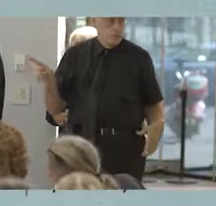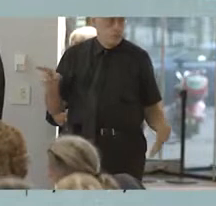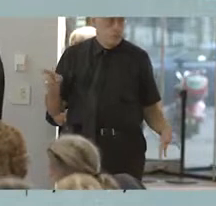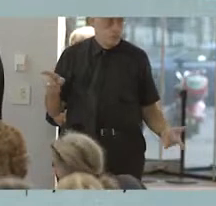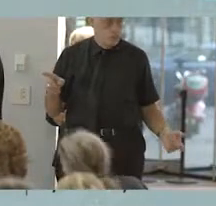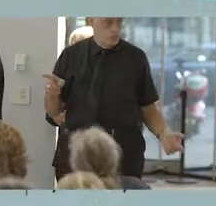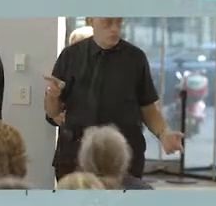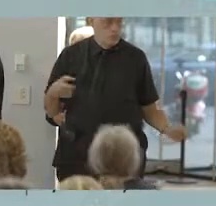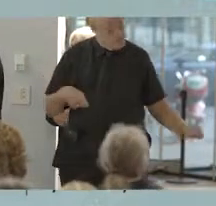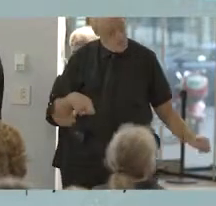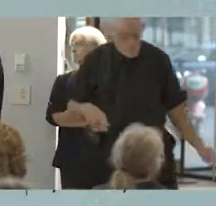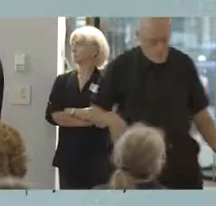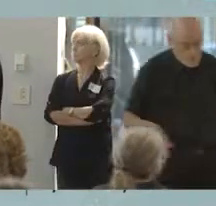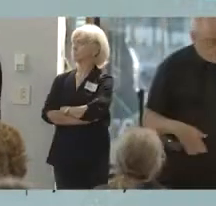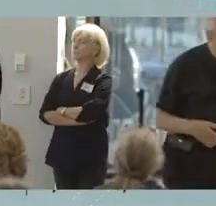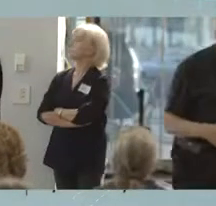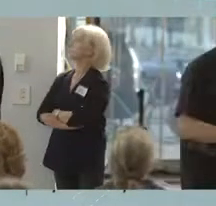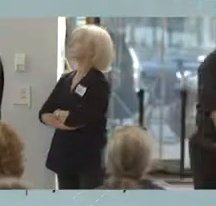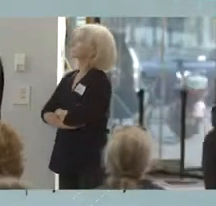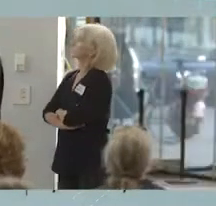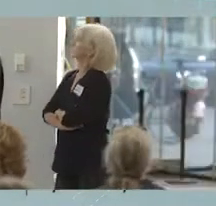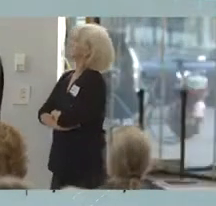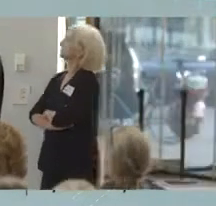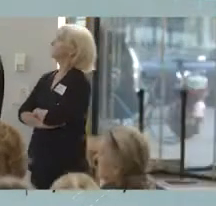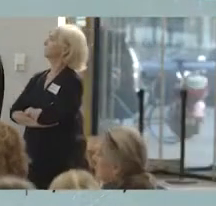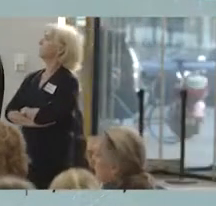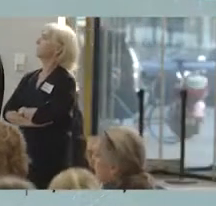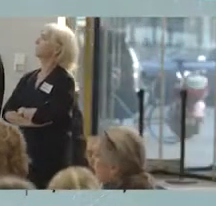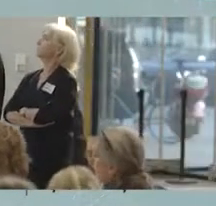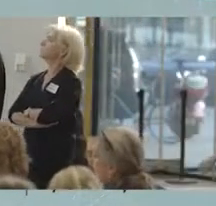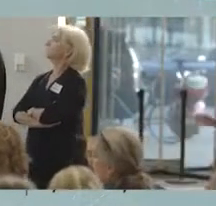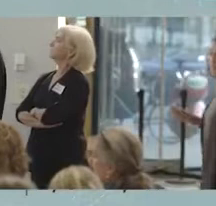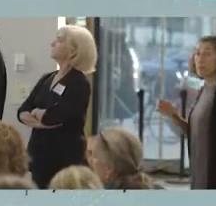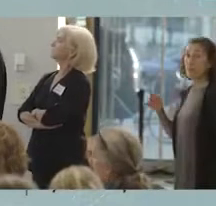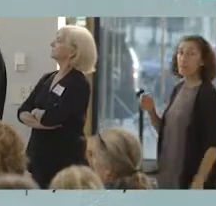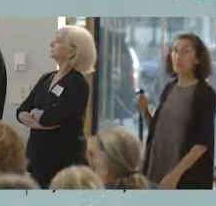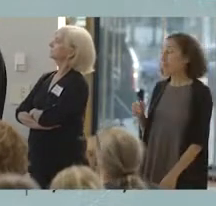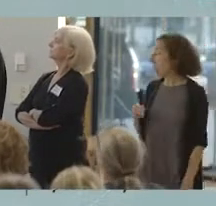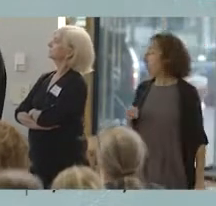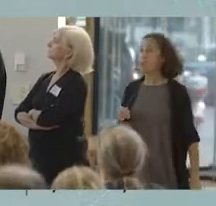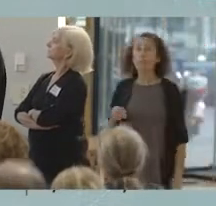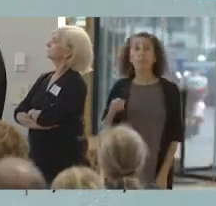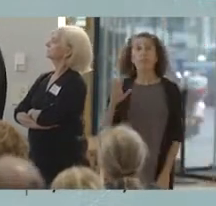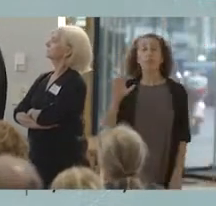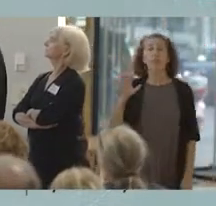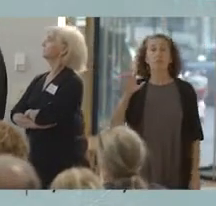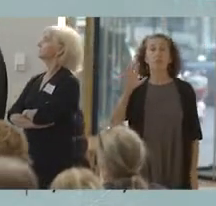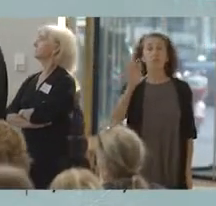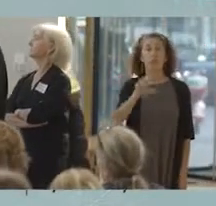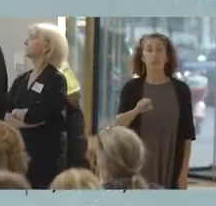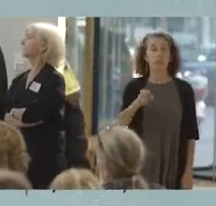All right, if we continue to Reach 5? Yeah? Okay. So Reach 5, a really important place both for